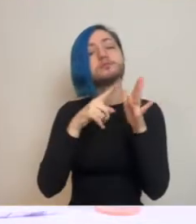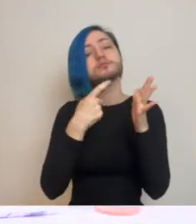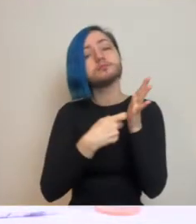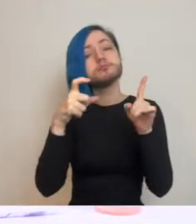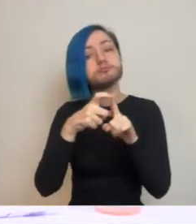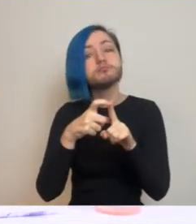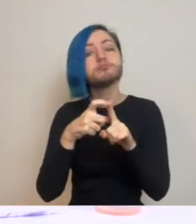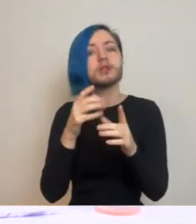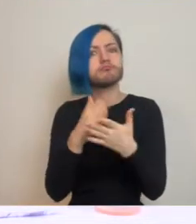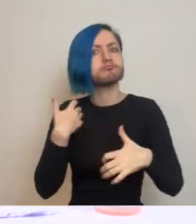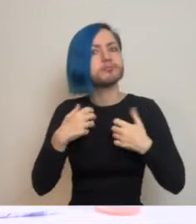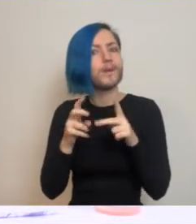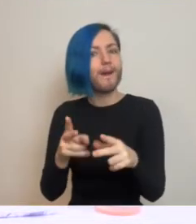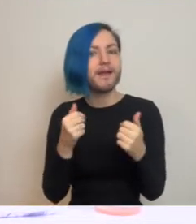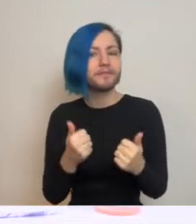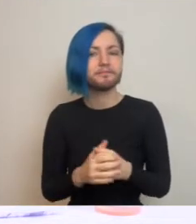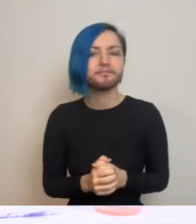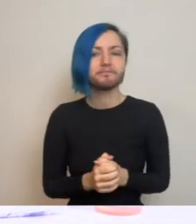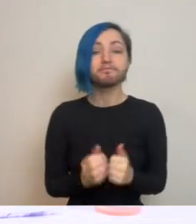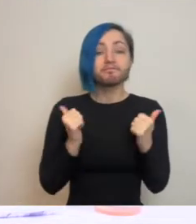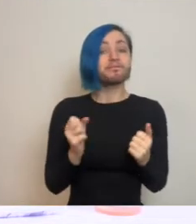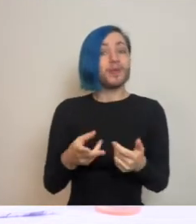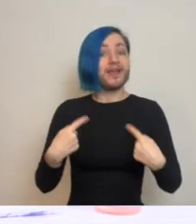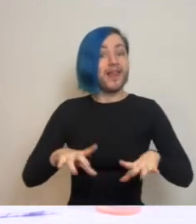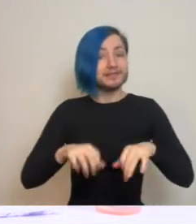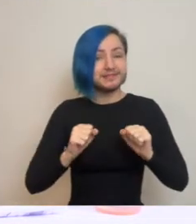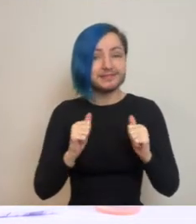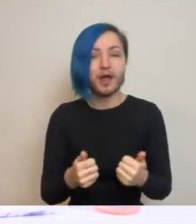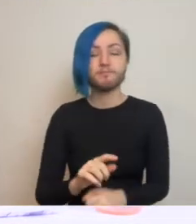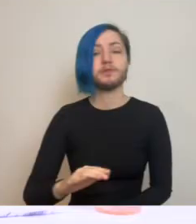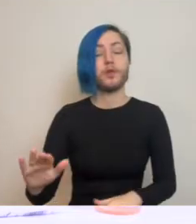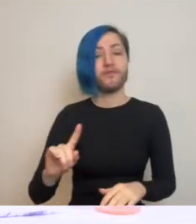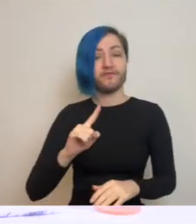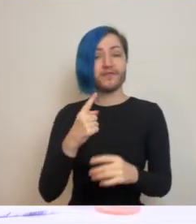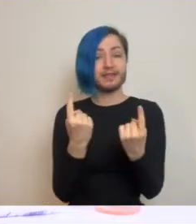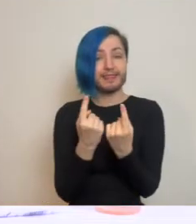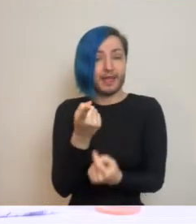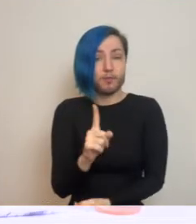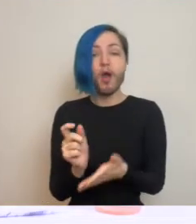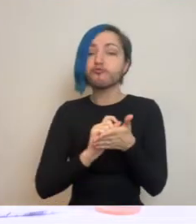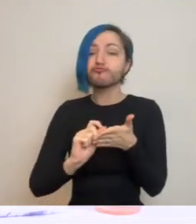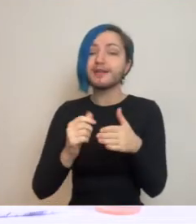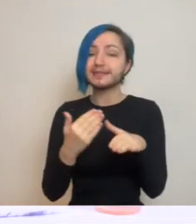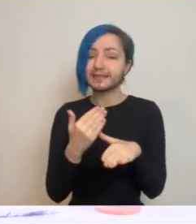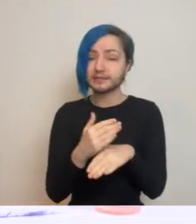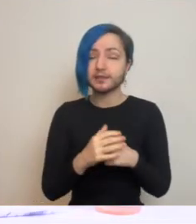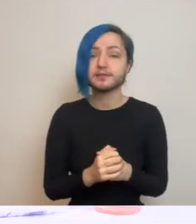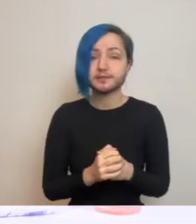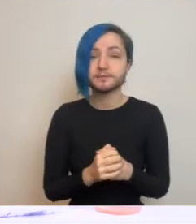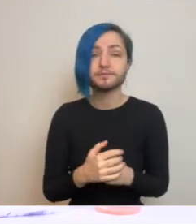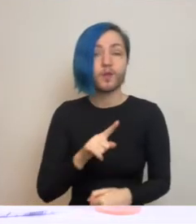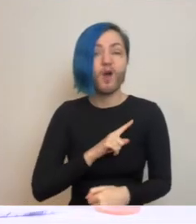So let's get on with it ourselves. The first thing I want you to do is a little bit of a writing